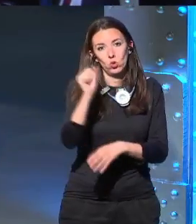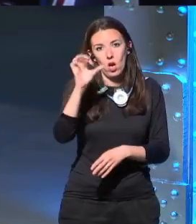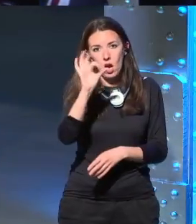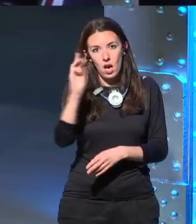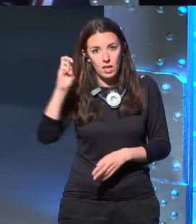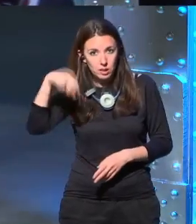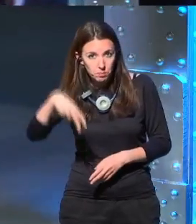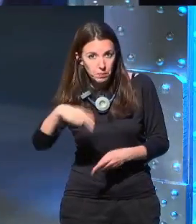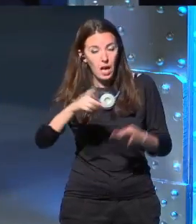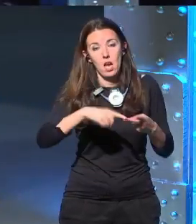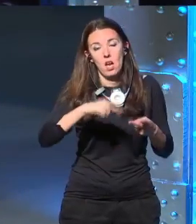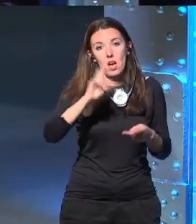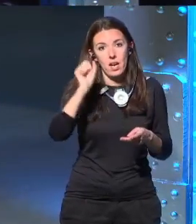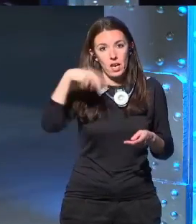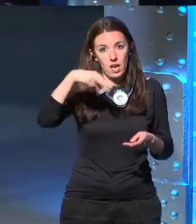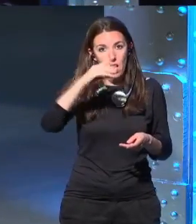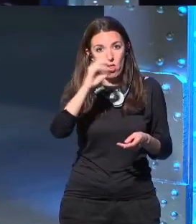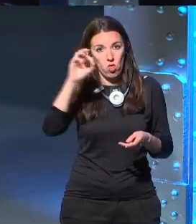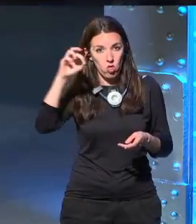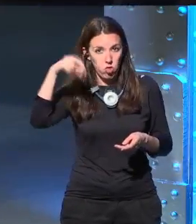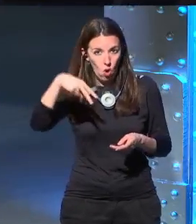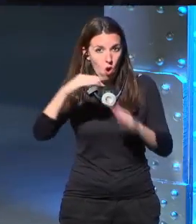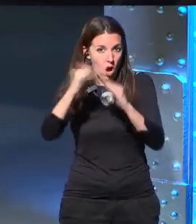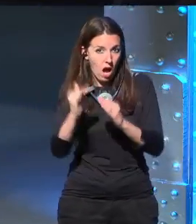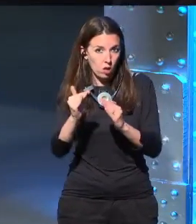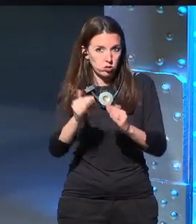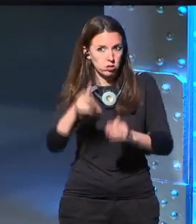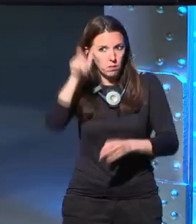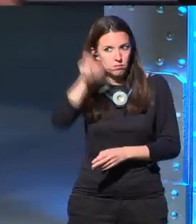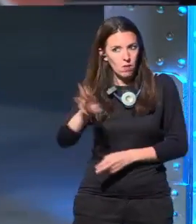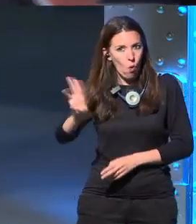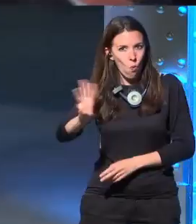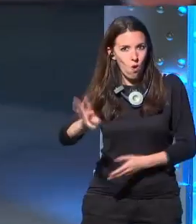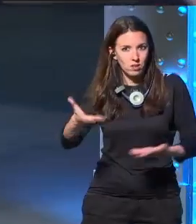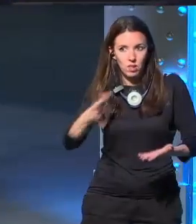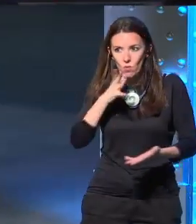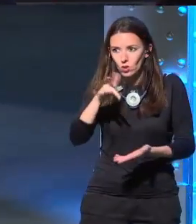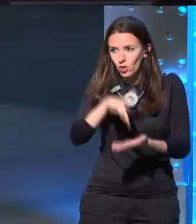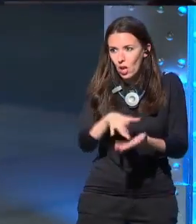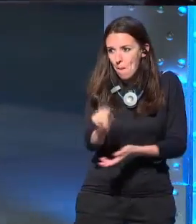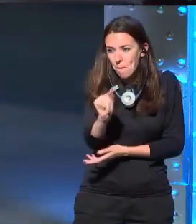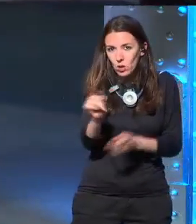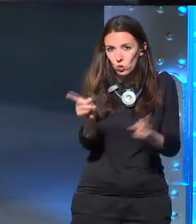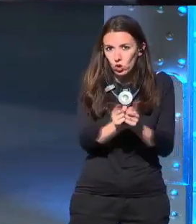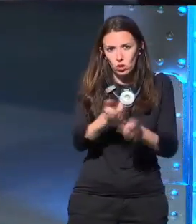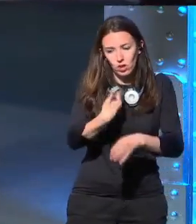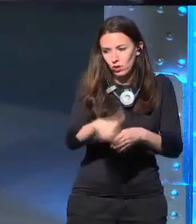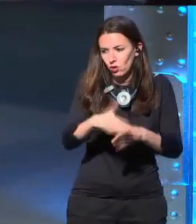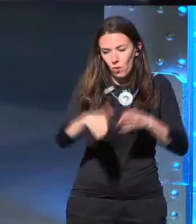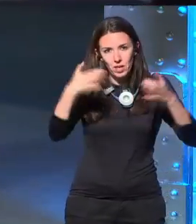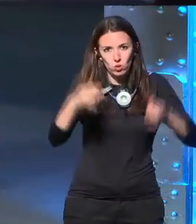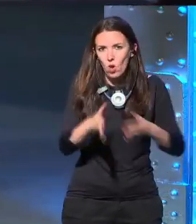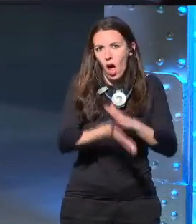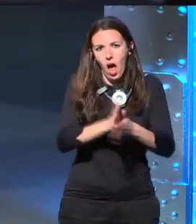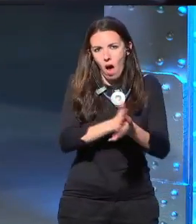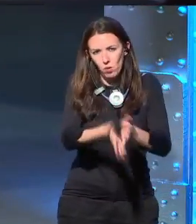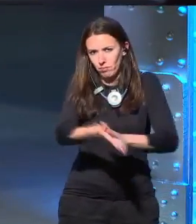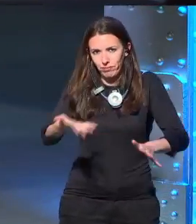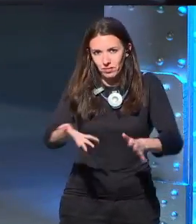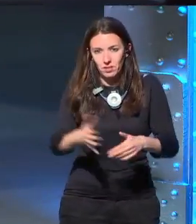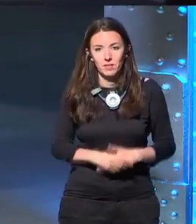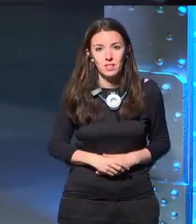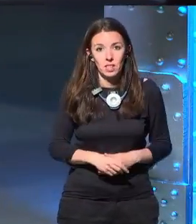much. Thank you to Penguin Random House, but thank you to Walter because, well, I have some minutes. I'll be